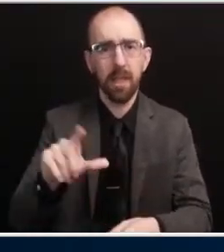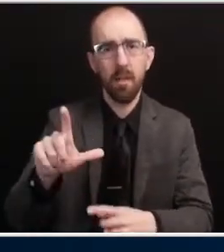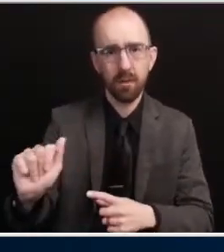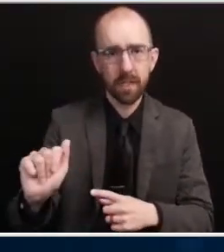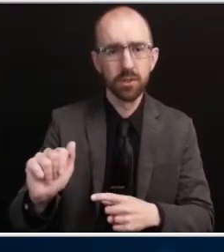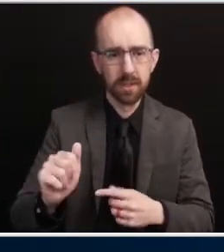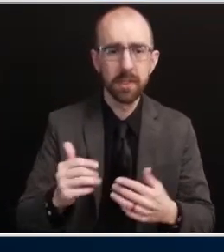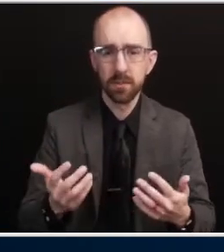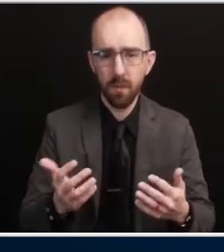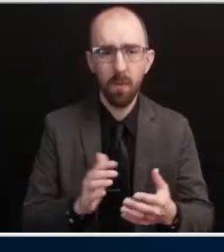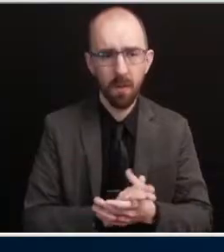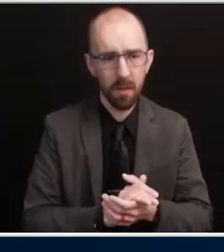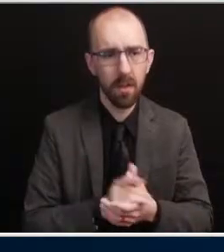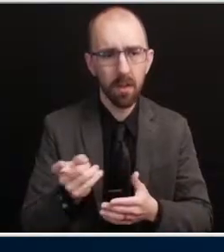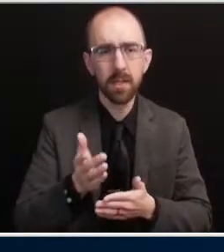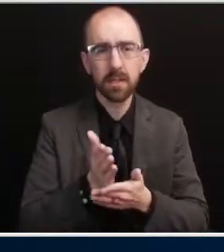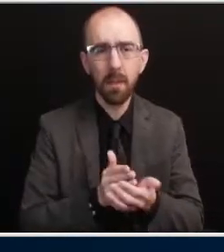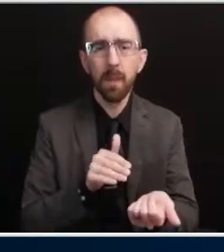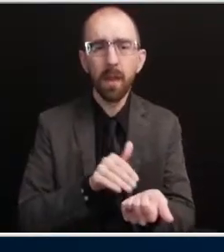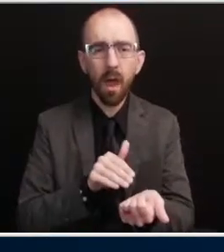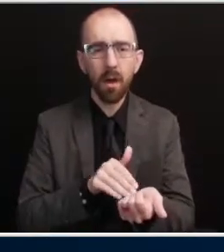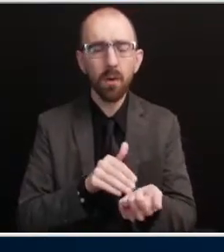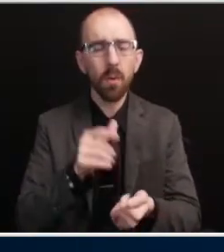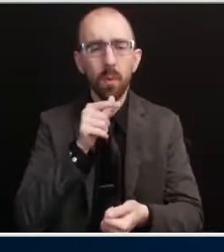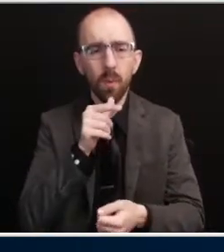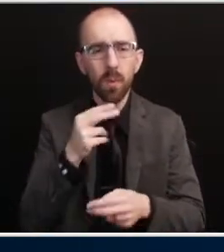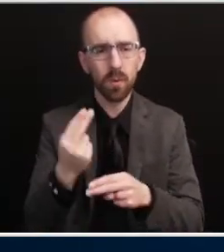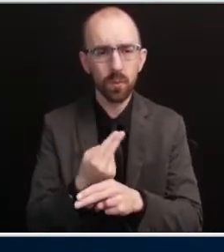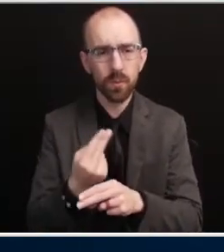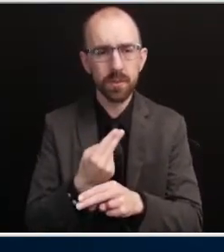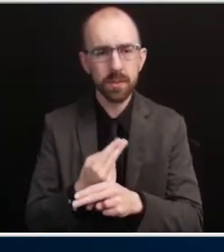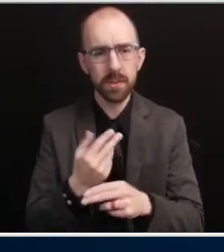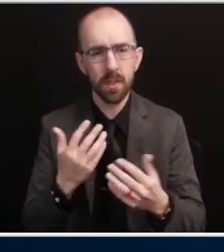And so there are some doctors that are using